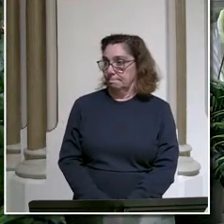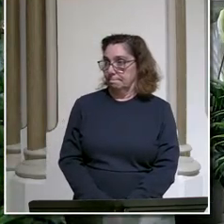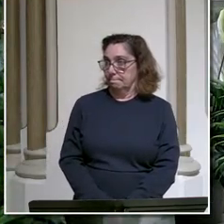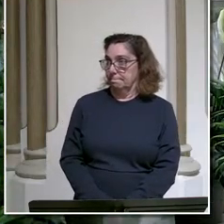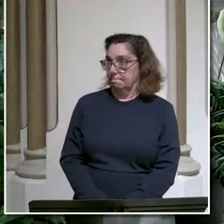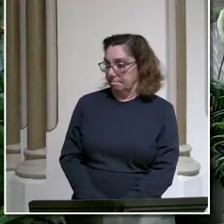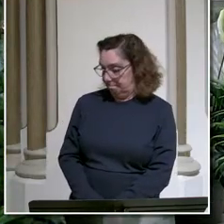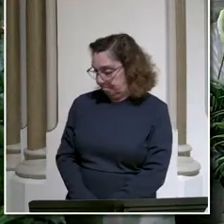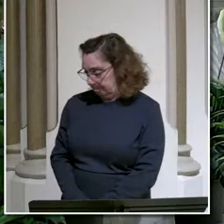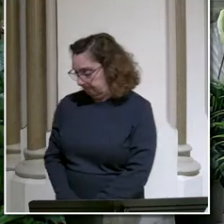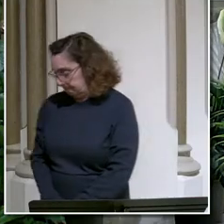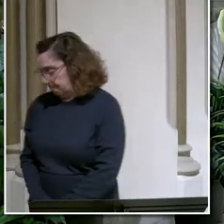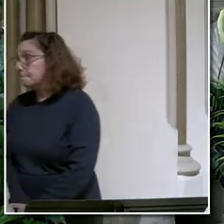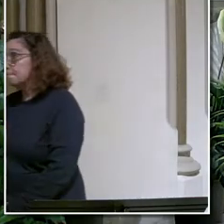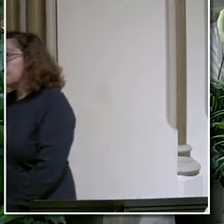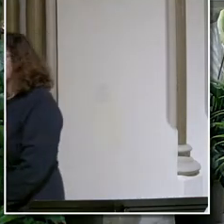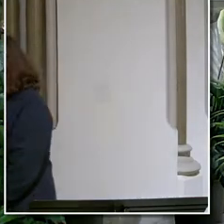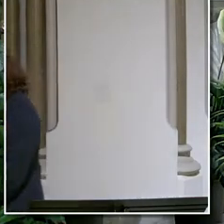The body of Christ. Amen.